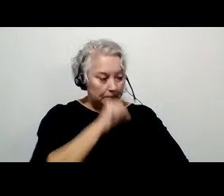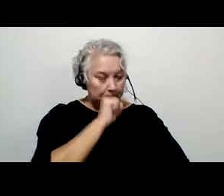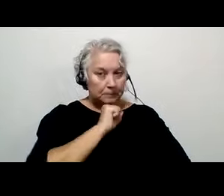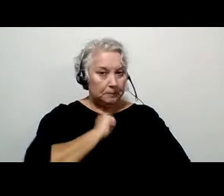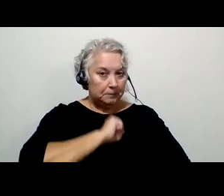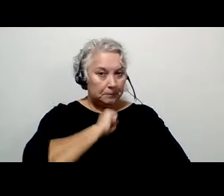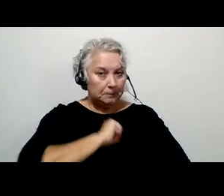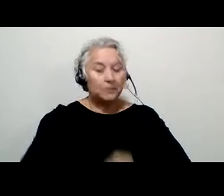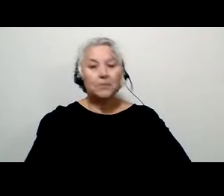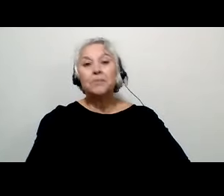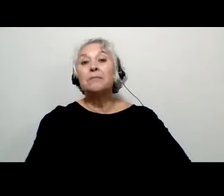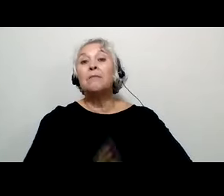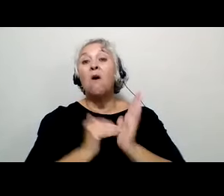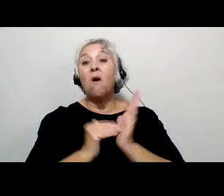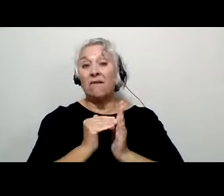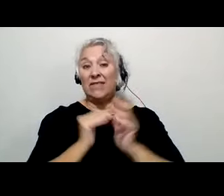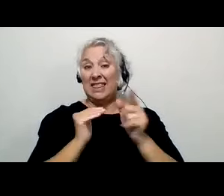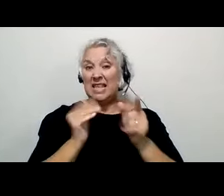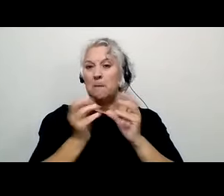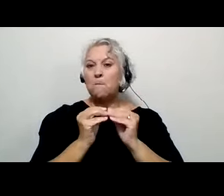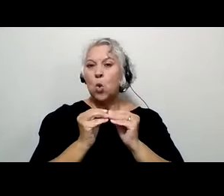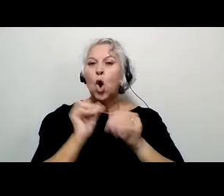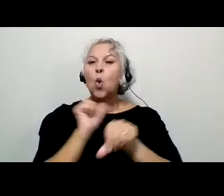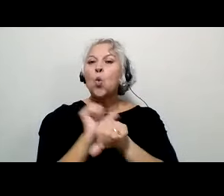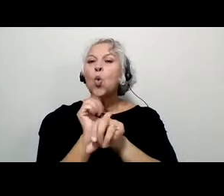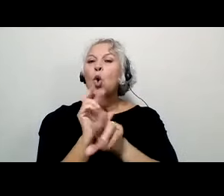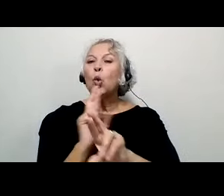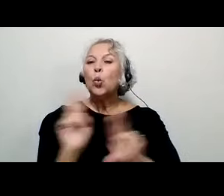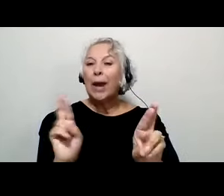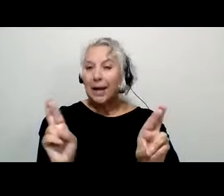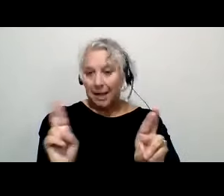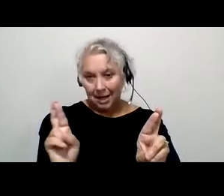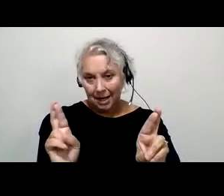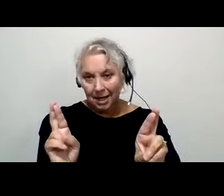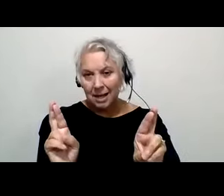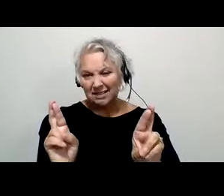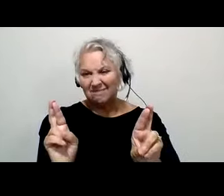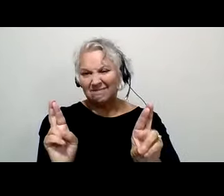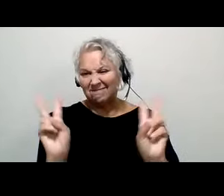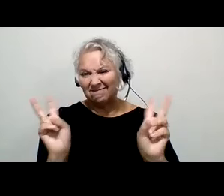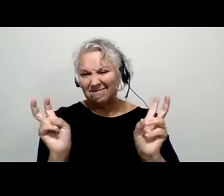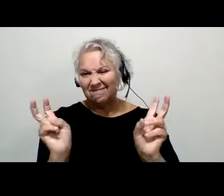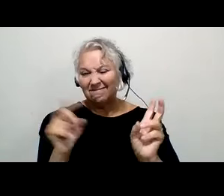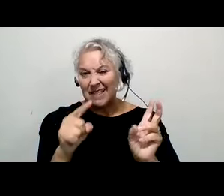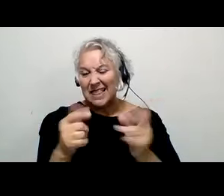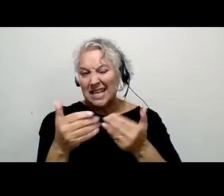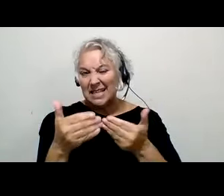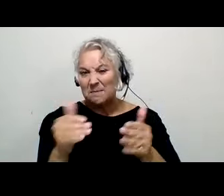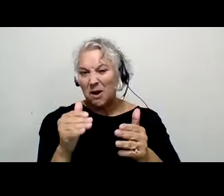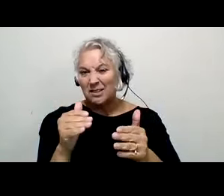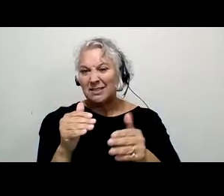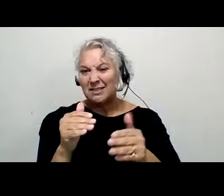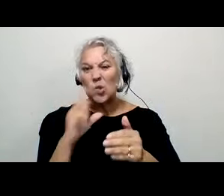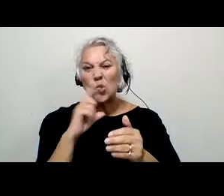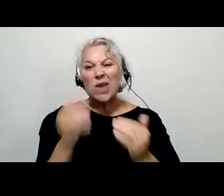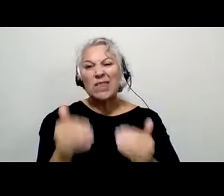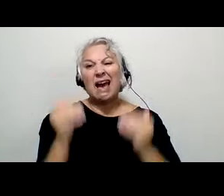A lot of times this is more work readiness. Some of these task boxes for our youth with high complex